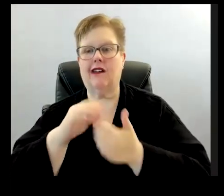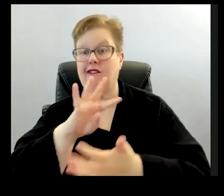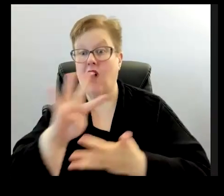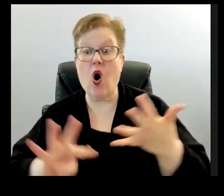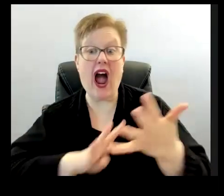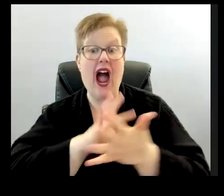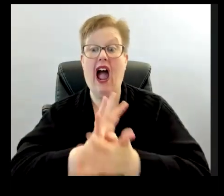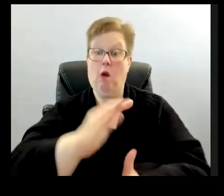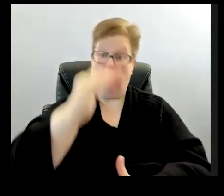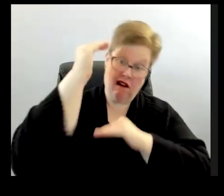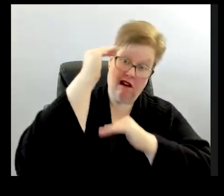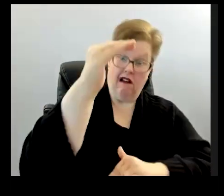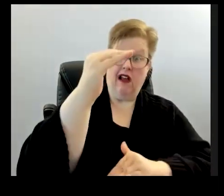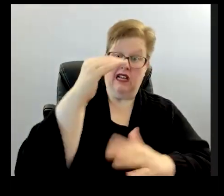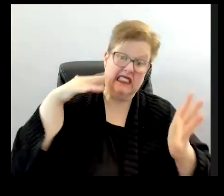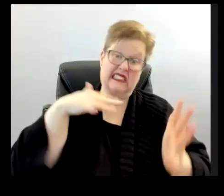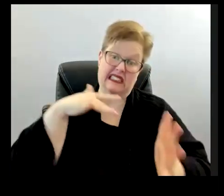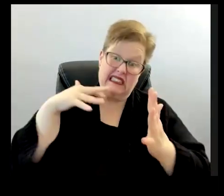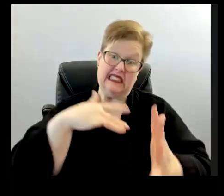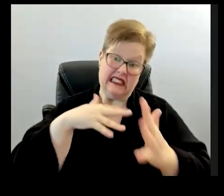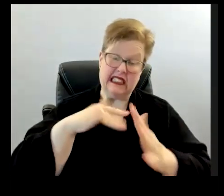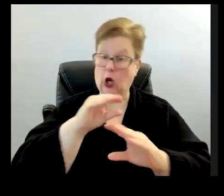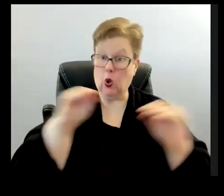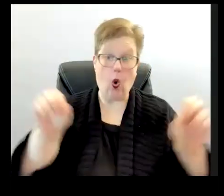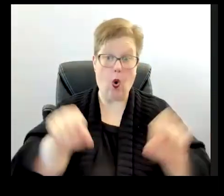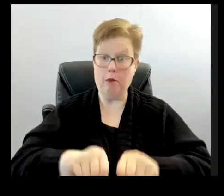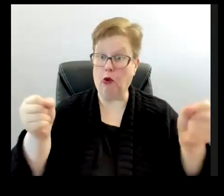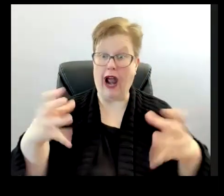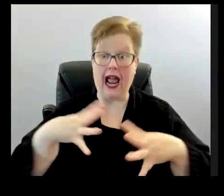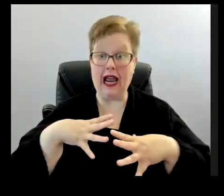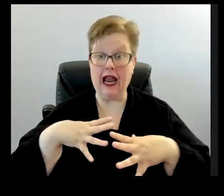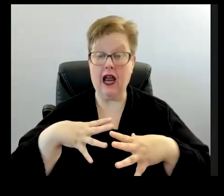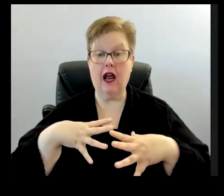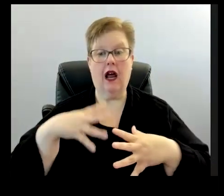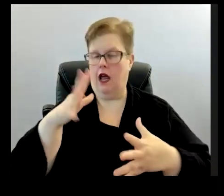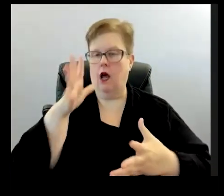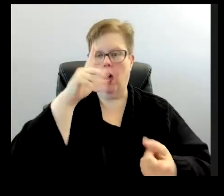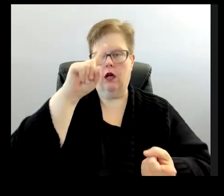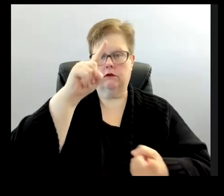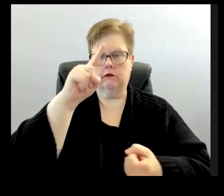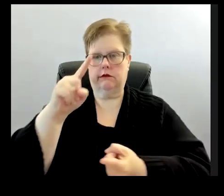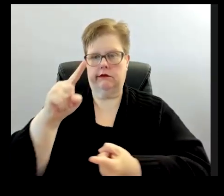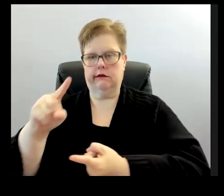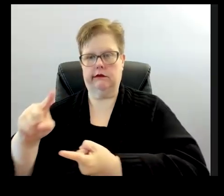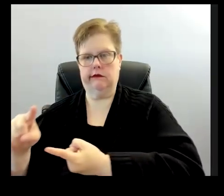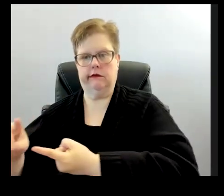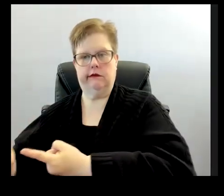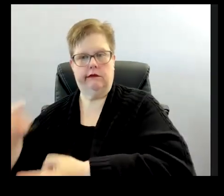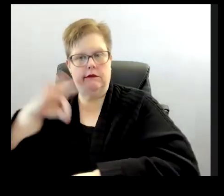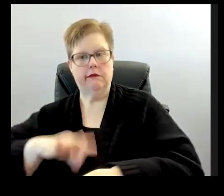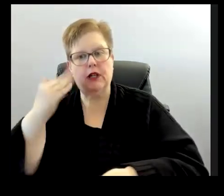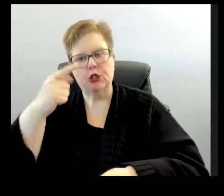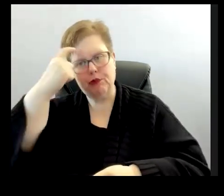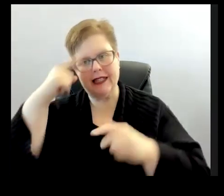4-hour blocks of just studying with no break, you are getting diminishing returns because your brain is tired.